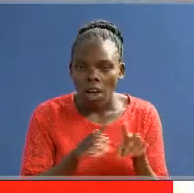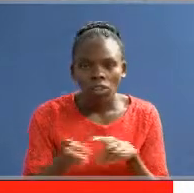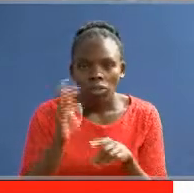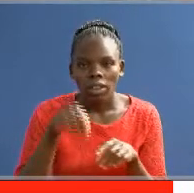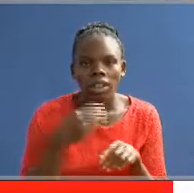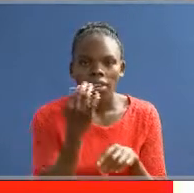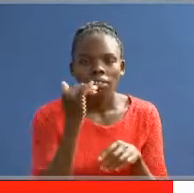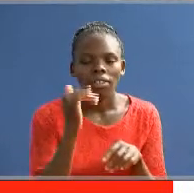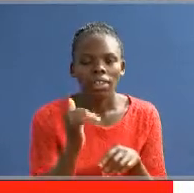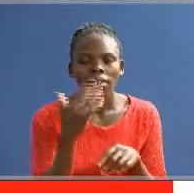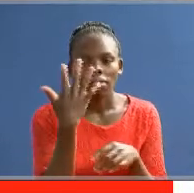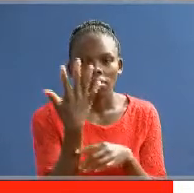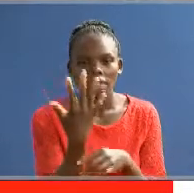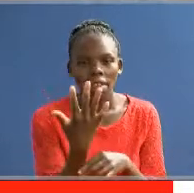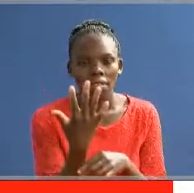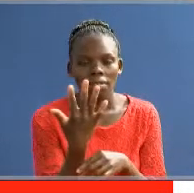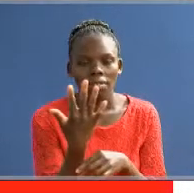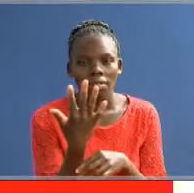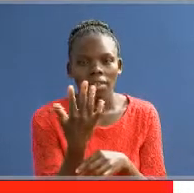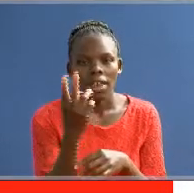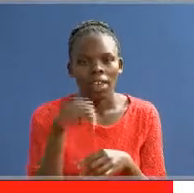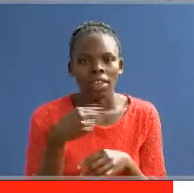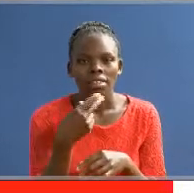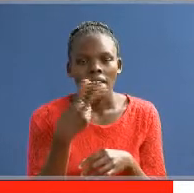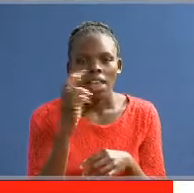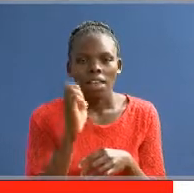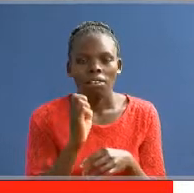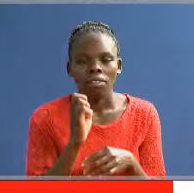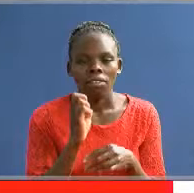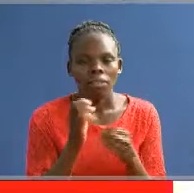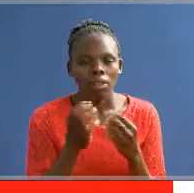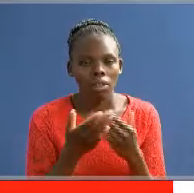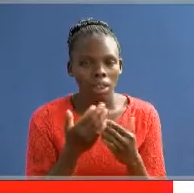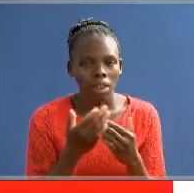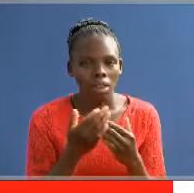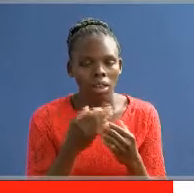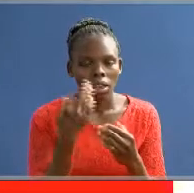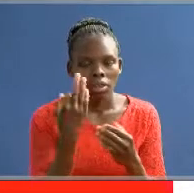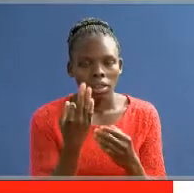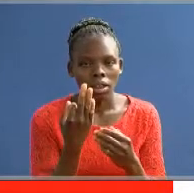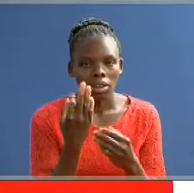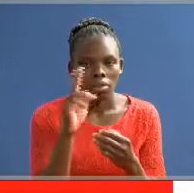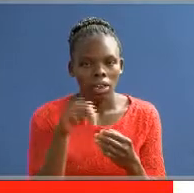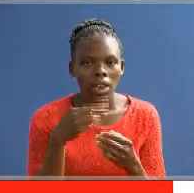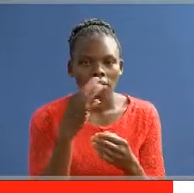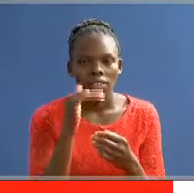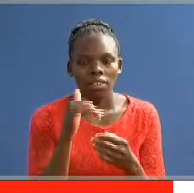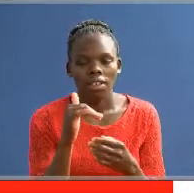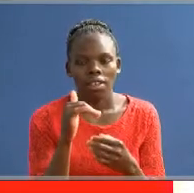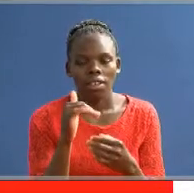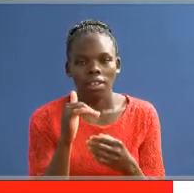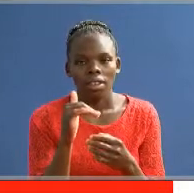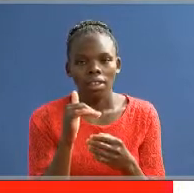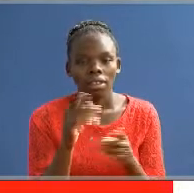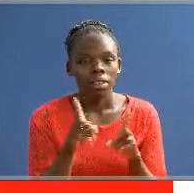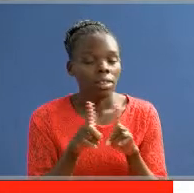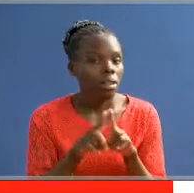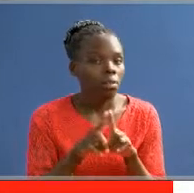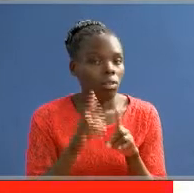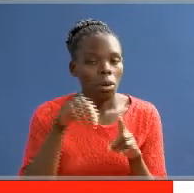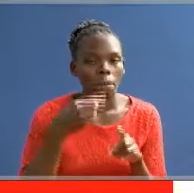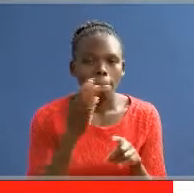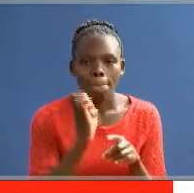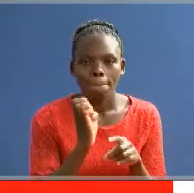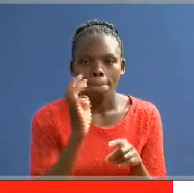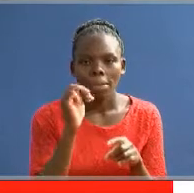radiotherapy 25, hizo NHIF ilisimamia, na nikafanya brachytherapy 3. On almost similar of a streak, Philomena